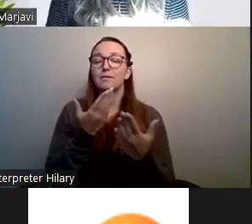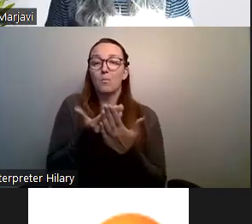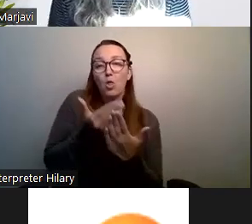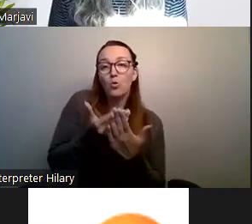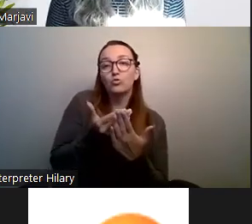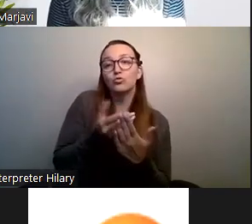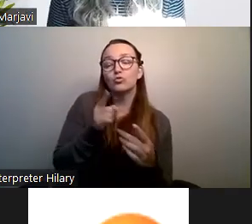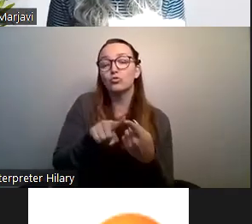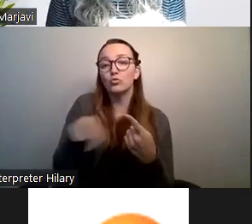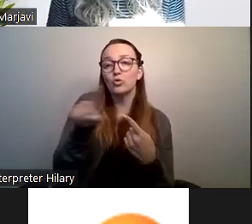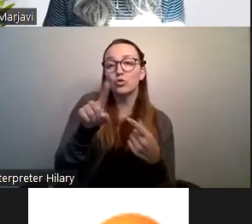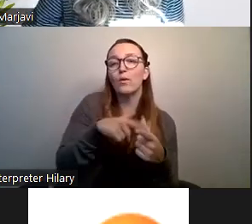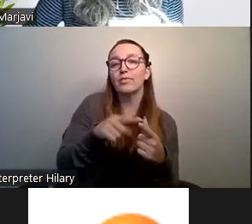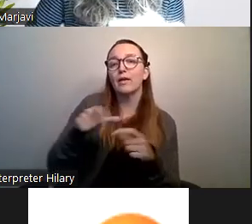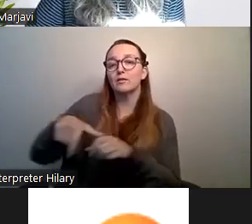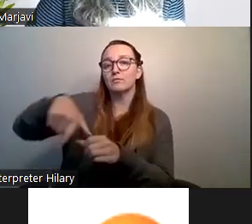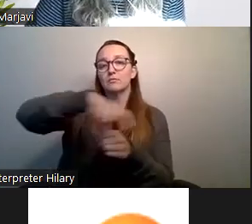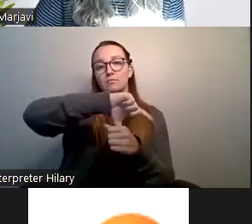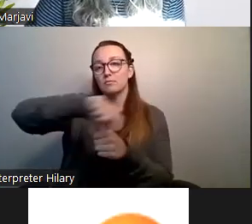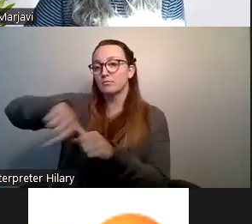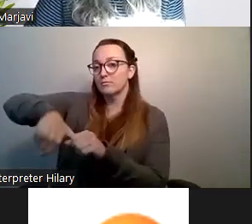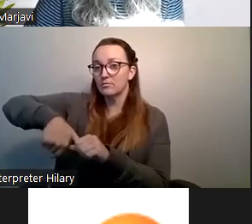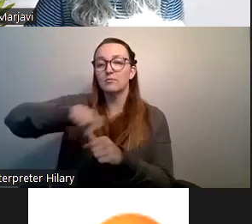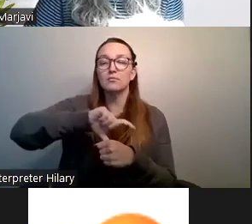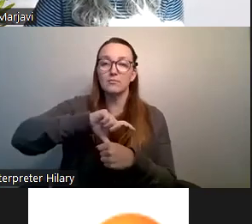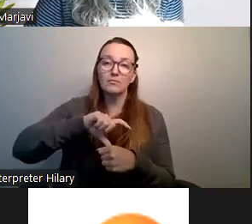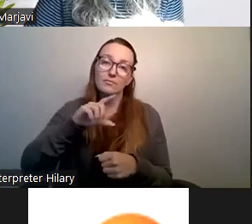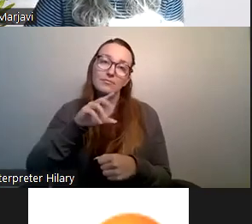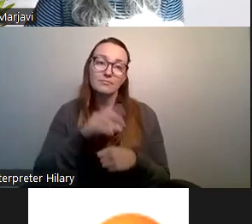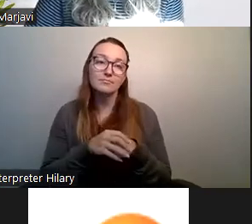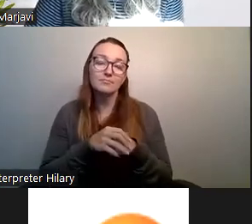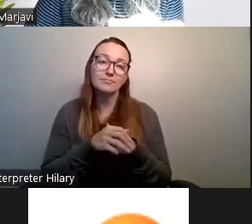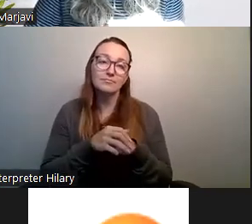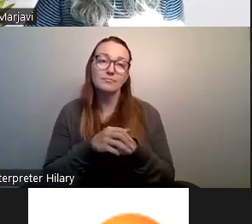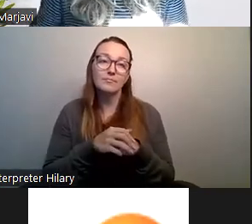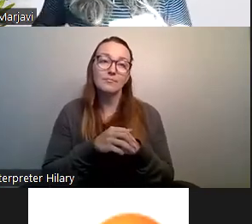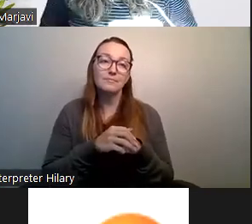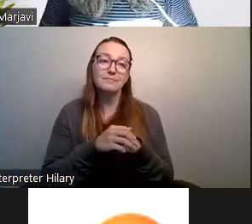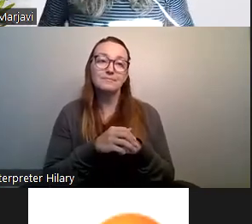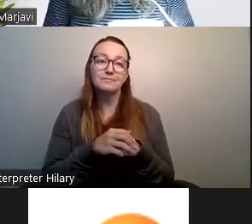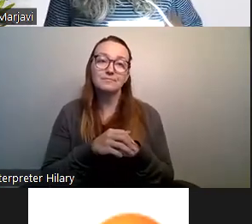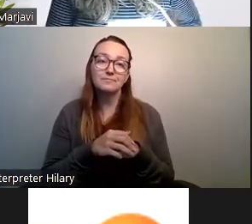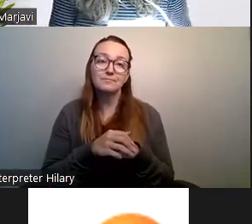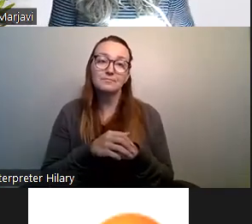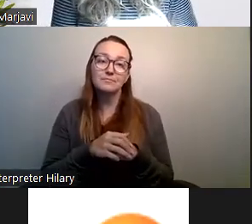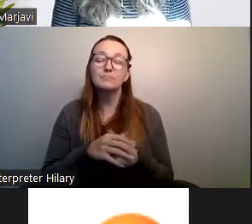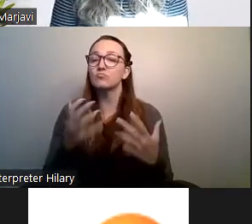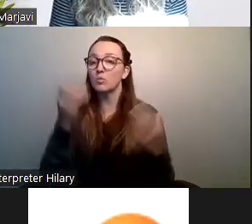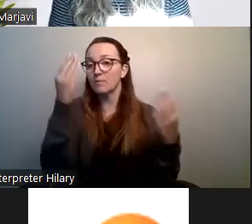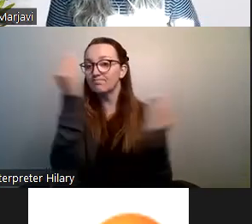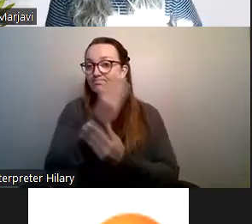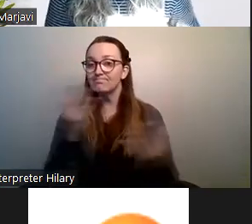are outlying for some of your outlying clients. Next slide, please. And just want to share